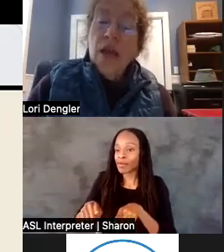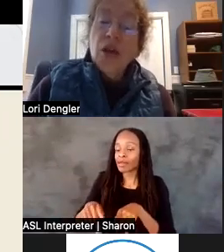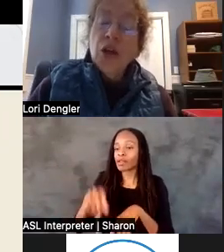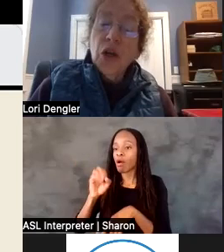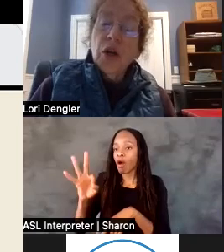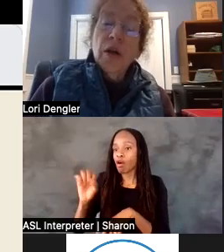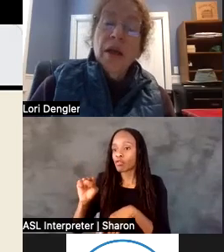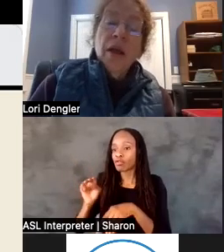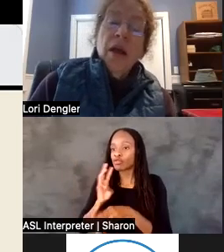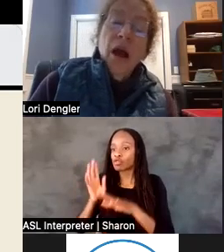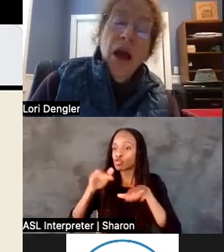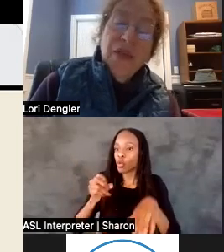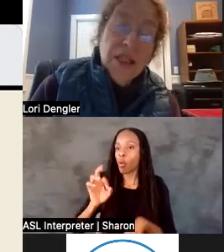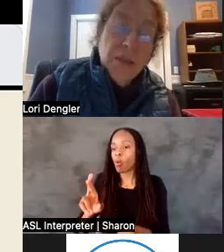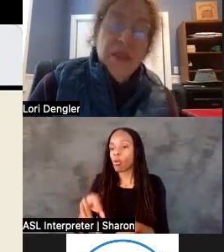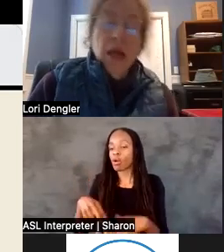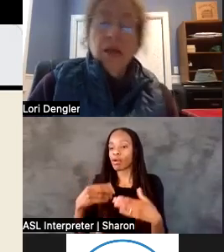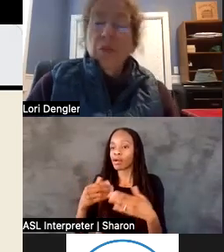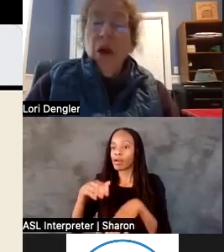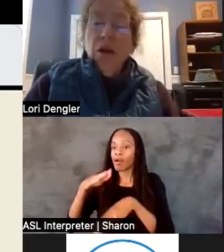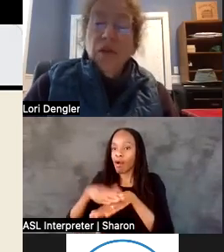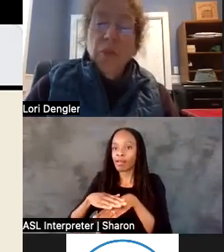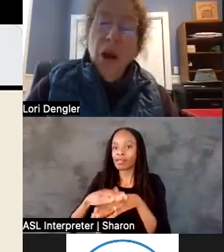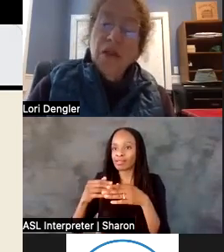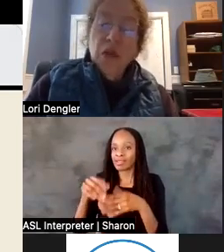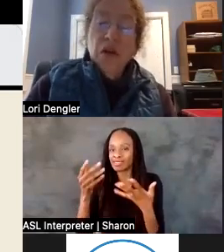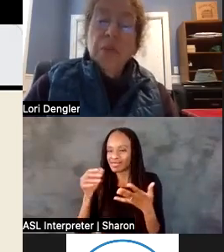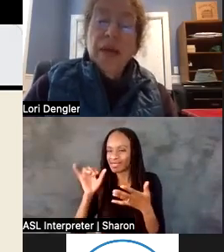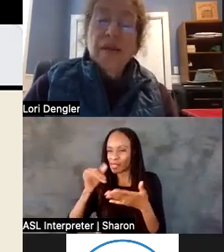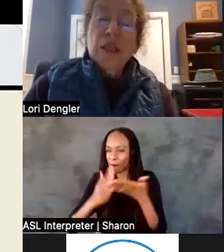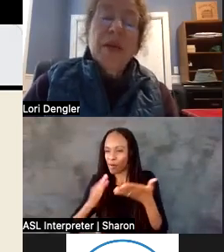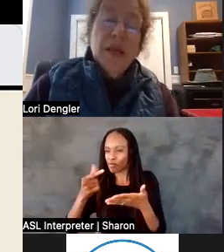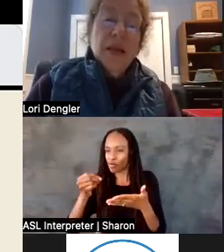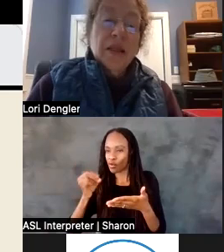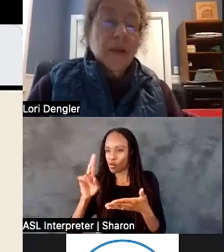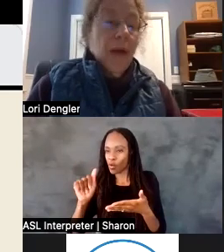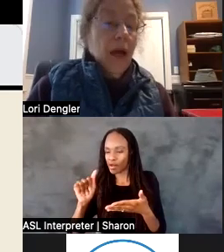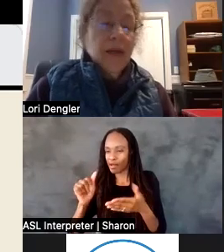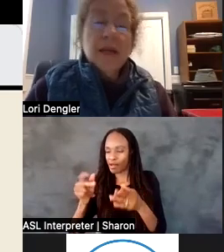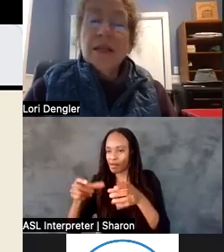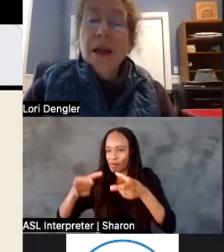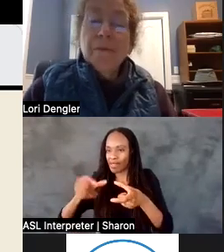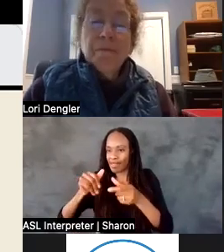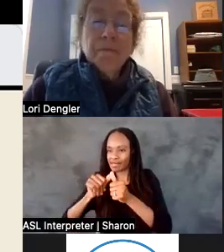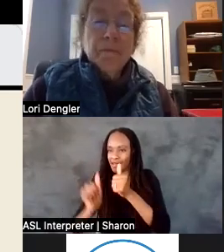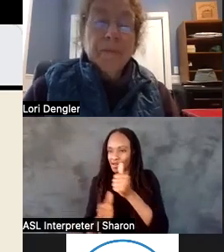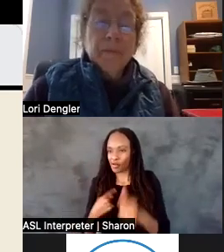or they occur on the subducted part, the part of the Gorda plate that's beneath us. Next